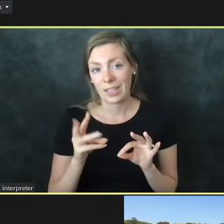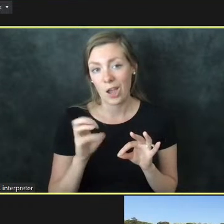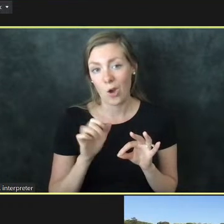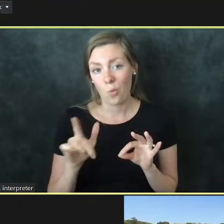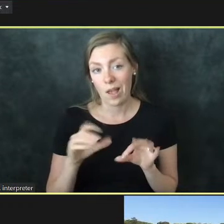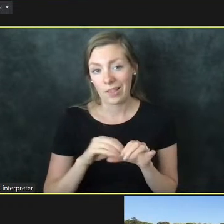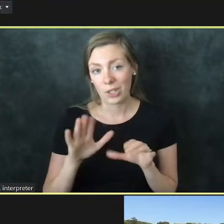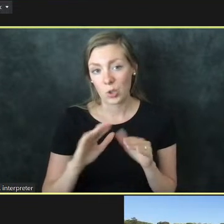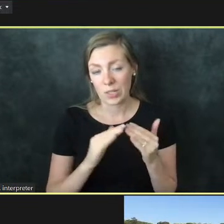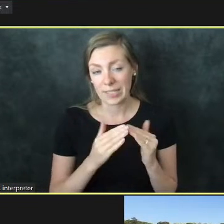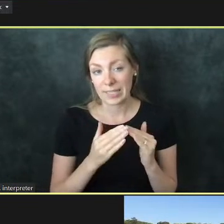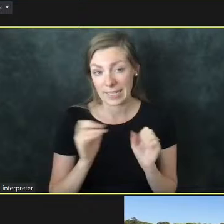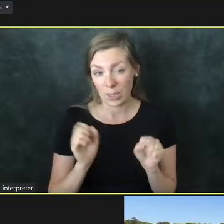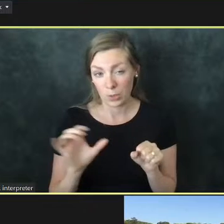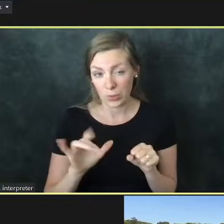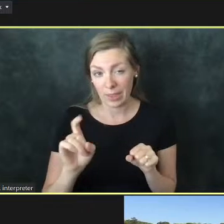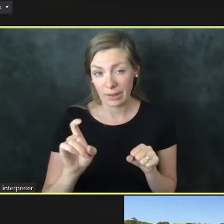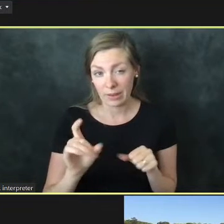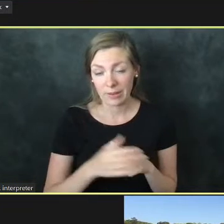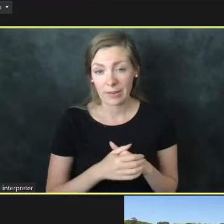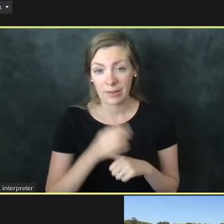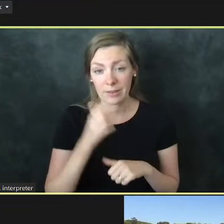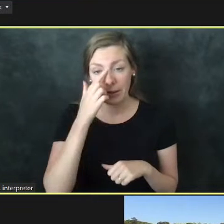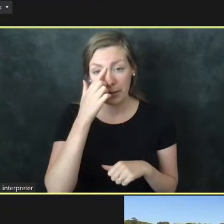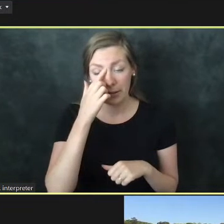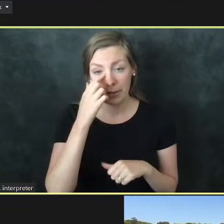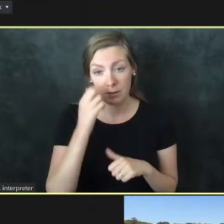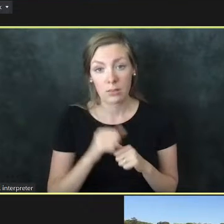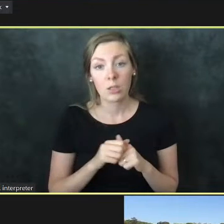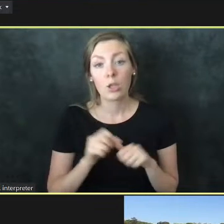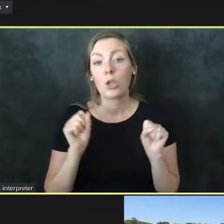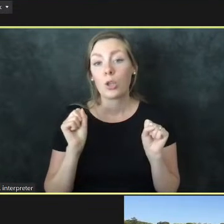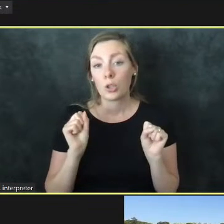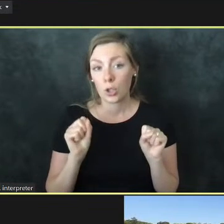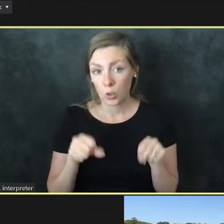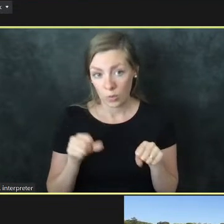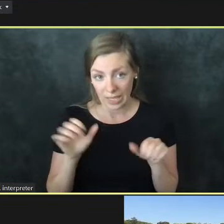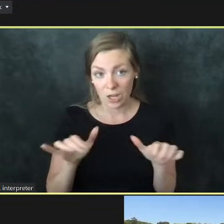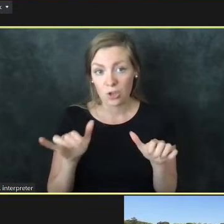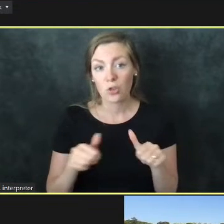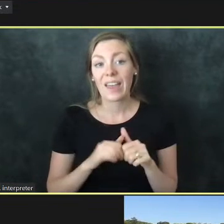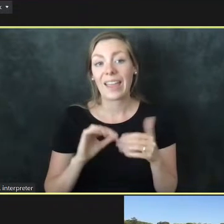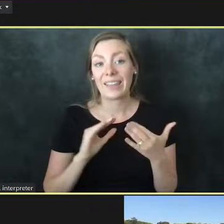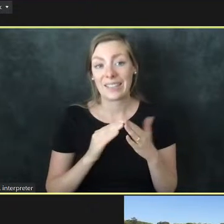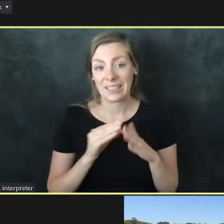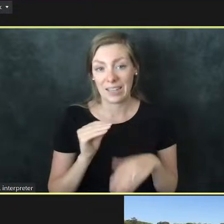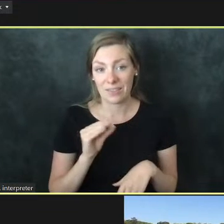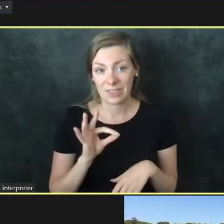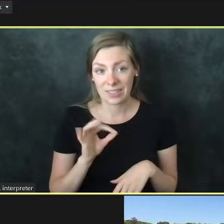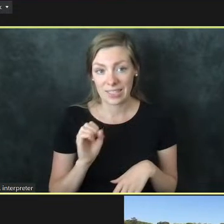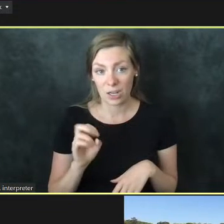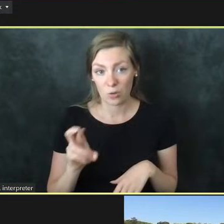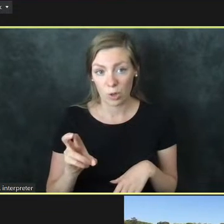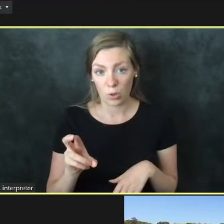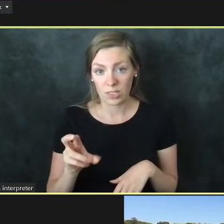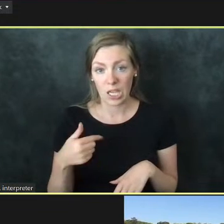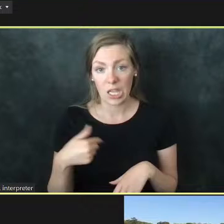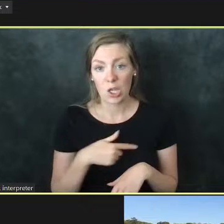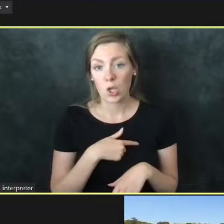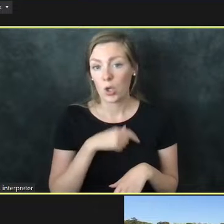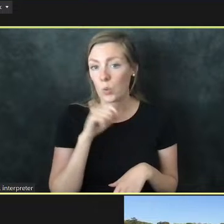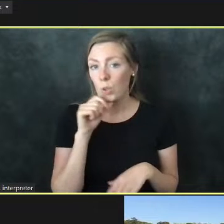answer to that? de Ciudad de Santa Rosa. Se puede You are escarbar allowed to drill a well in the city of Santa Aaron, si quieren, we are no para not the pozo,